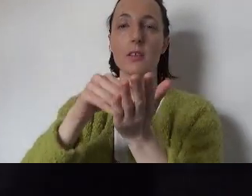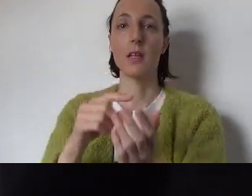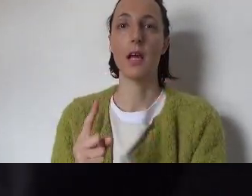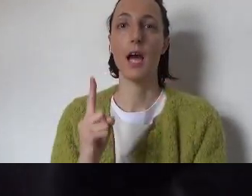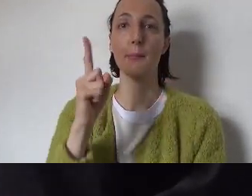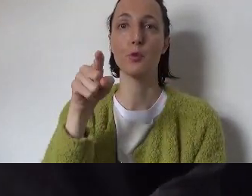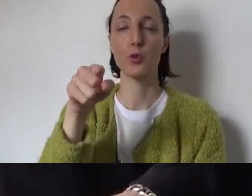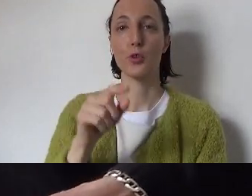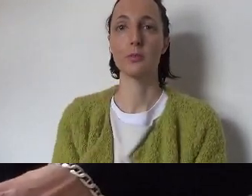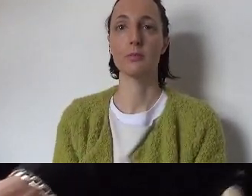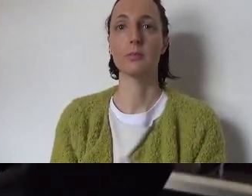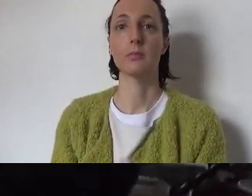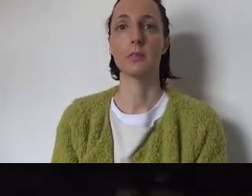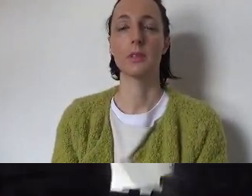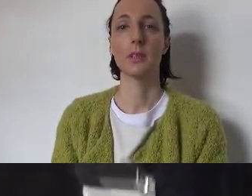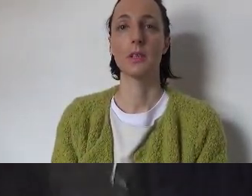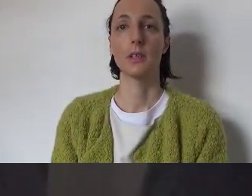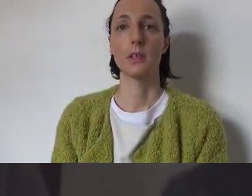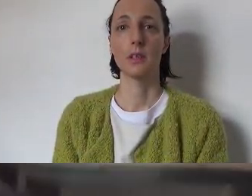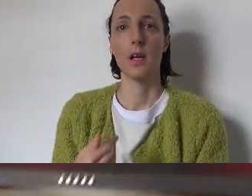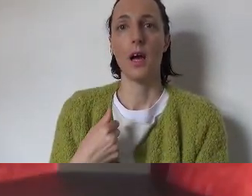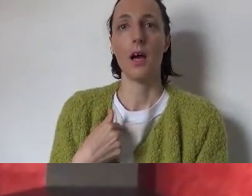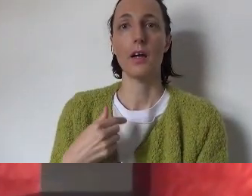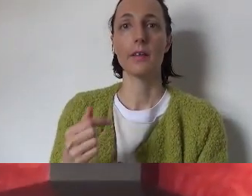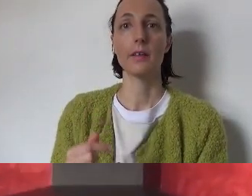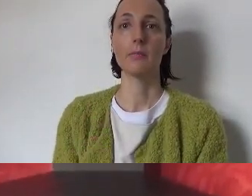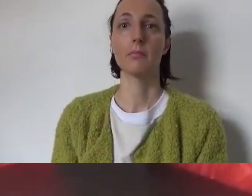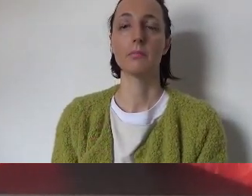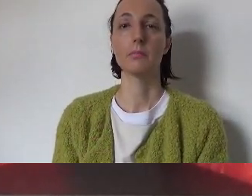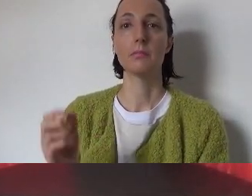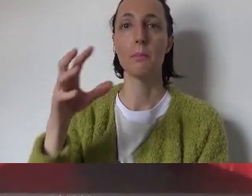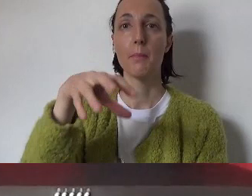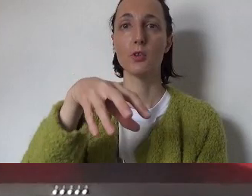The quantity of parmesan, is up to you.